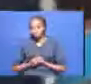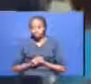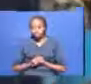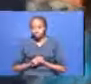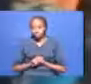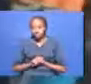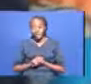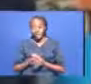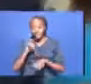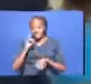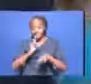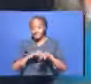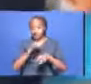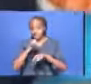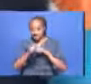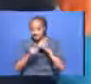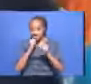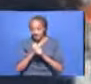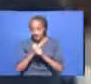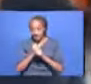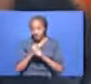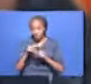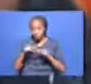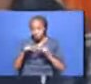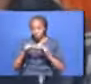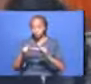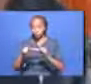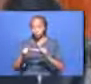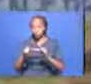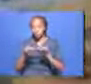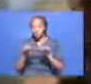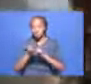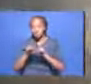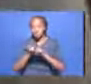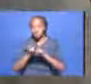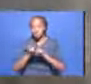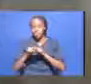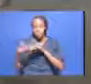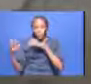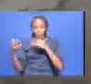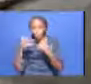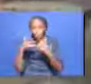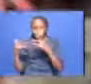It was this protective fatherly approach to the war-torn zones that saw him earn the